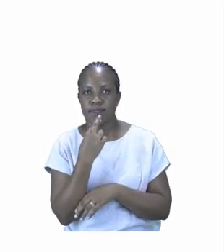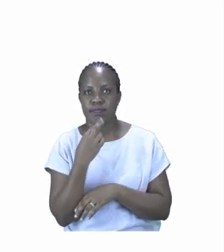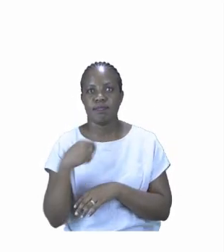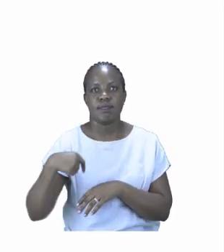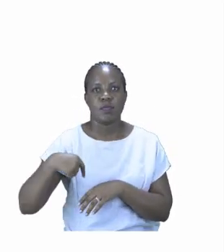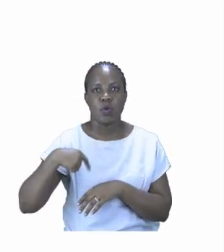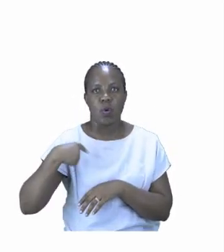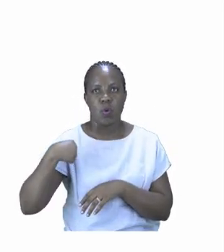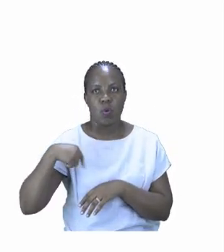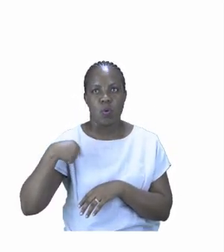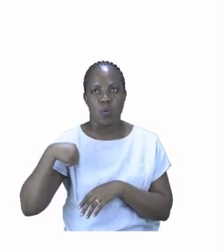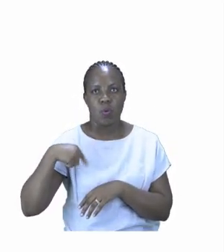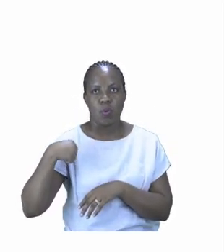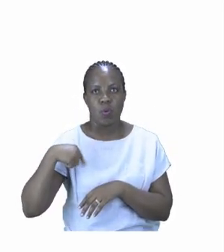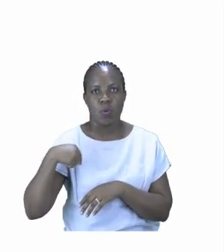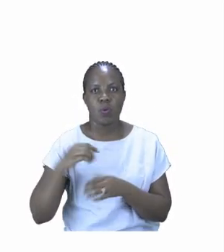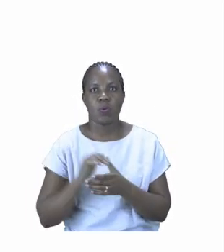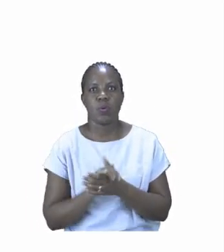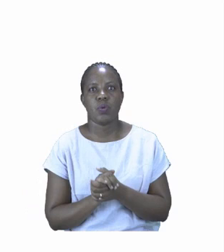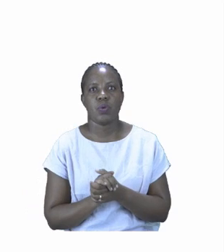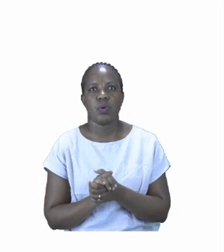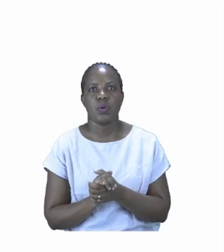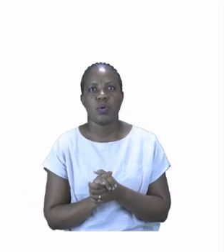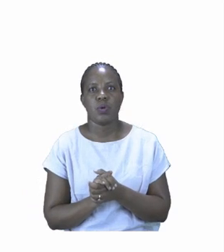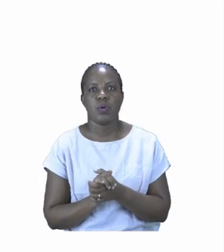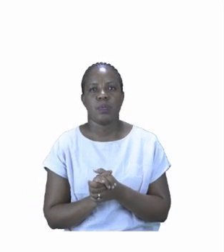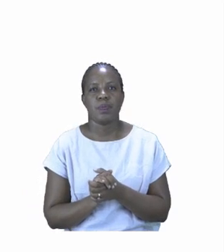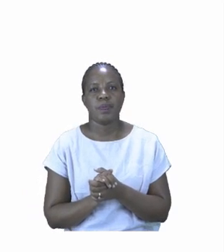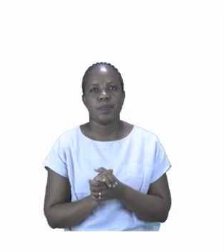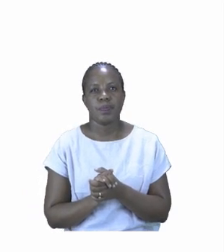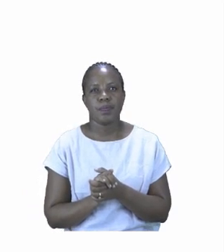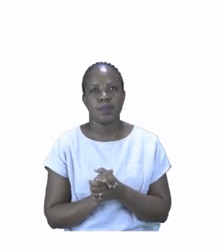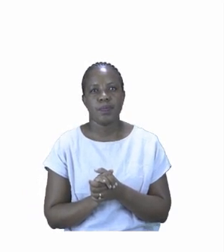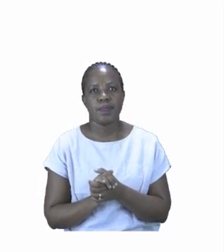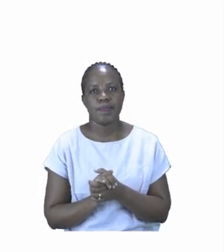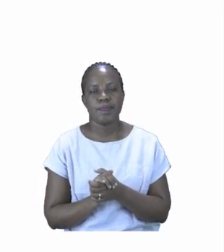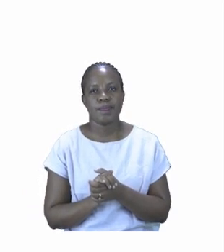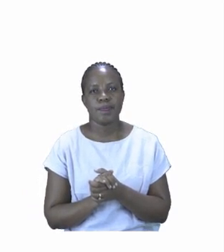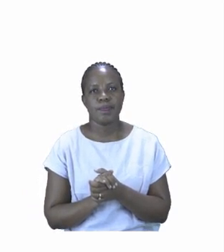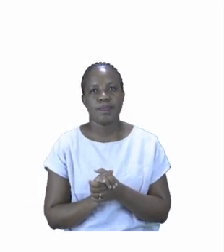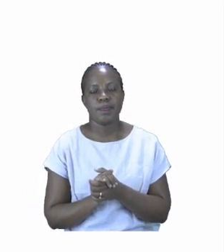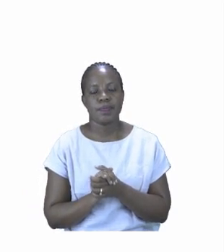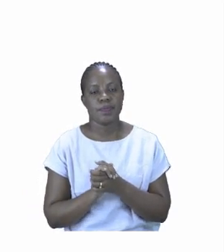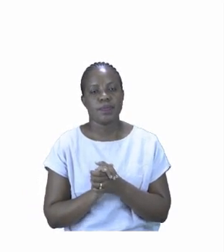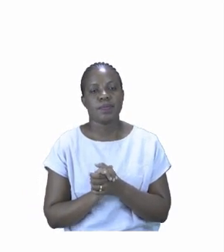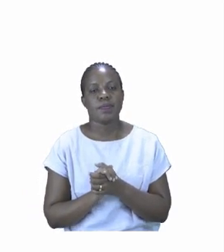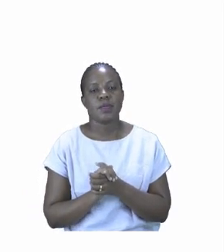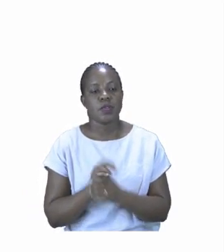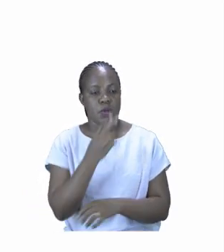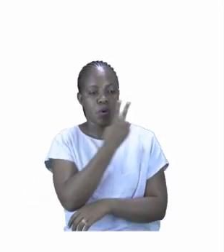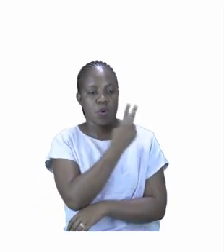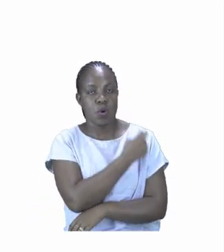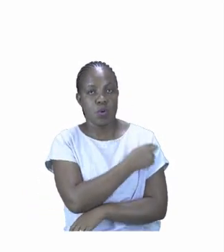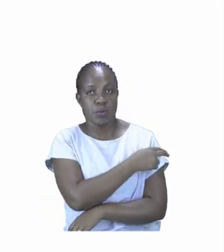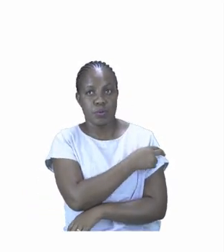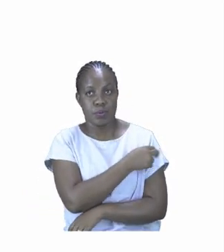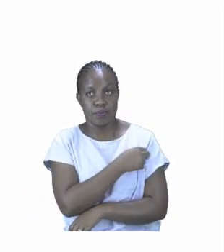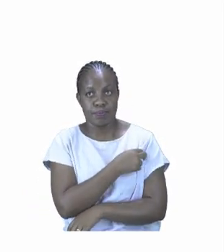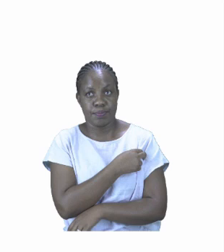is written hospital. You are going to color that hospital